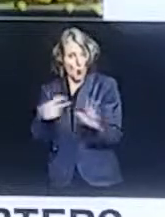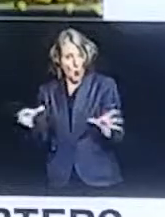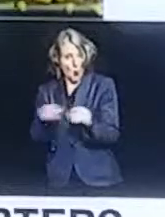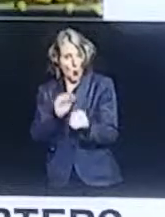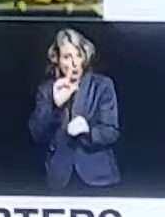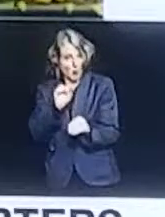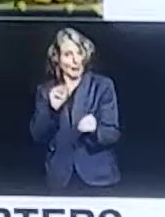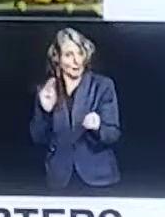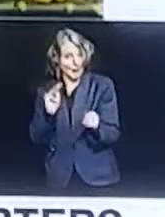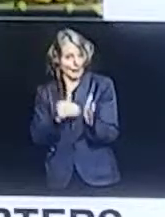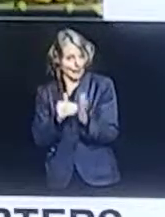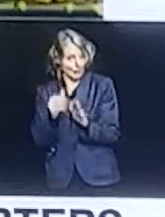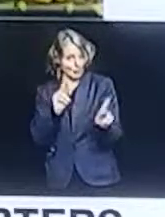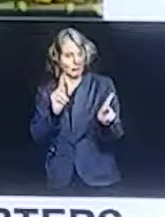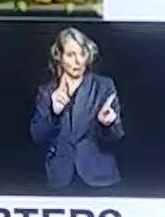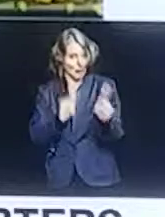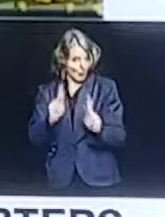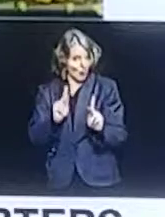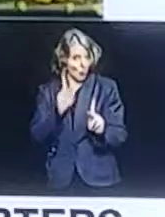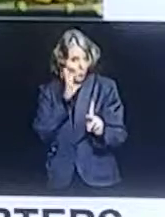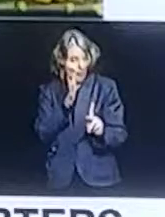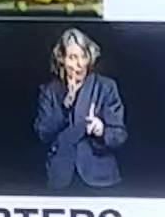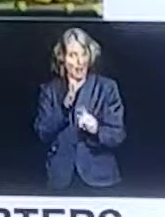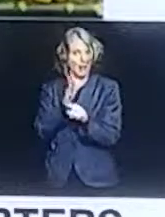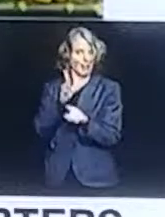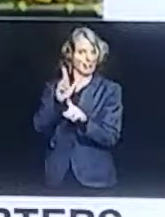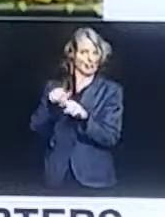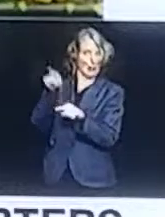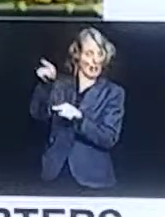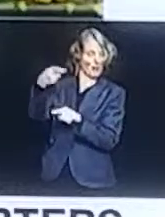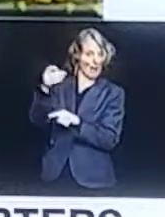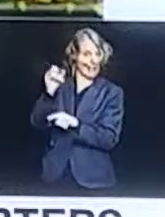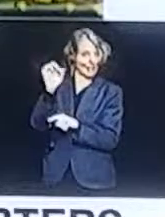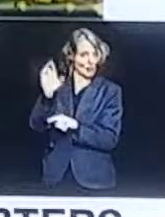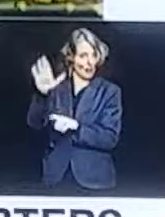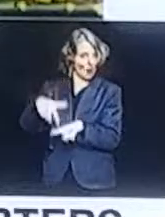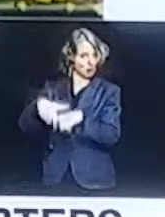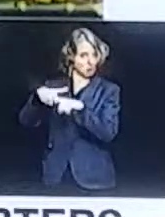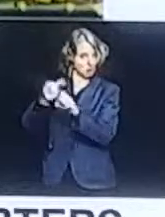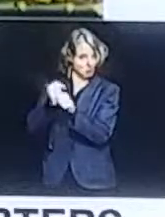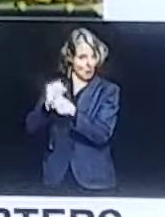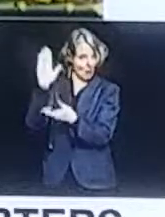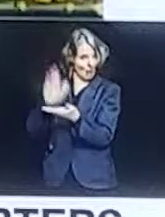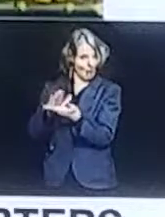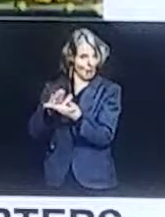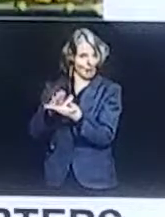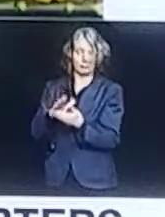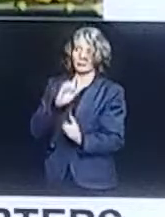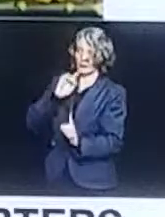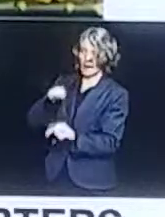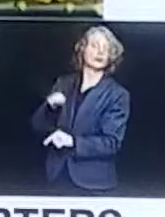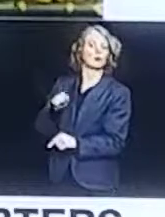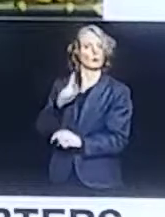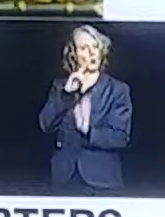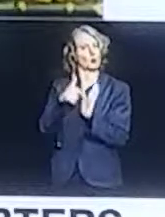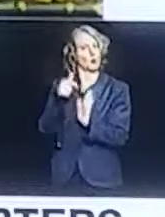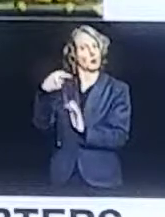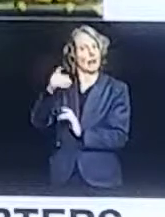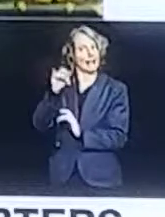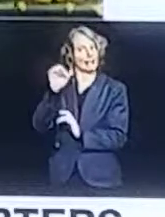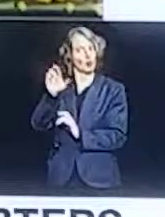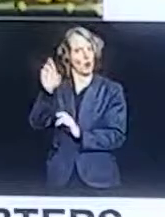many doses in Q2, given what we're hearing about Pfizer today? We've seen the challenges that Pfizer's facing, and it's